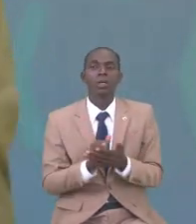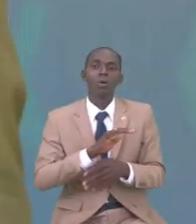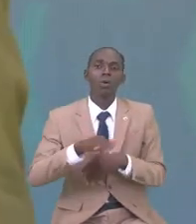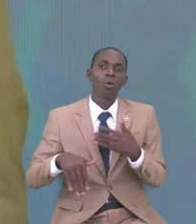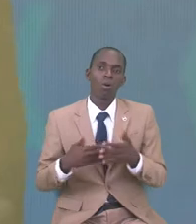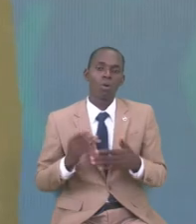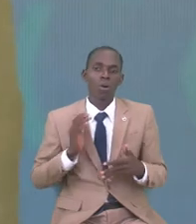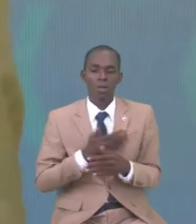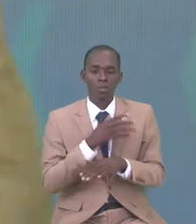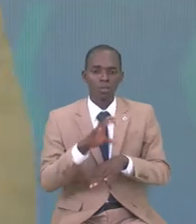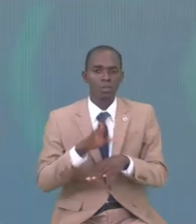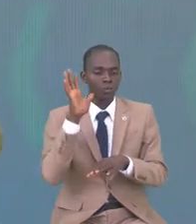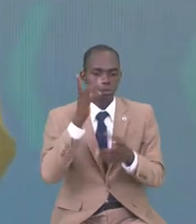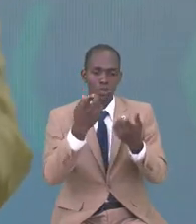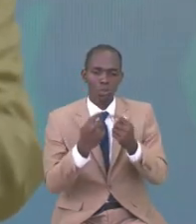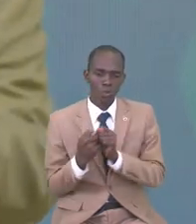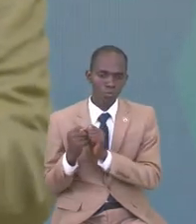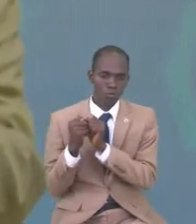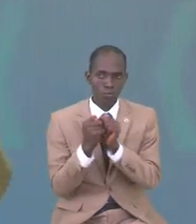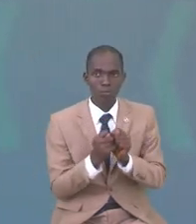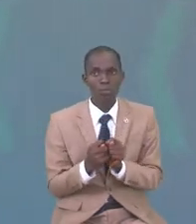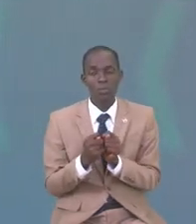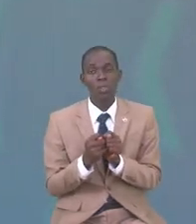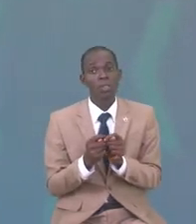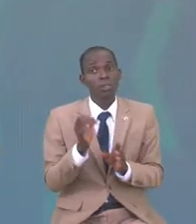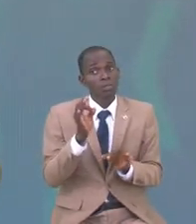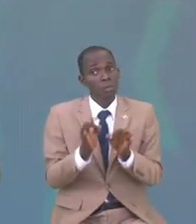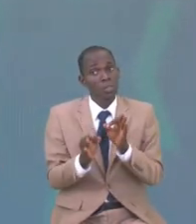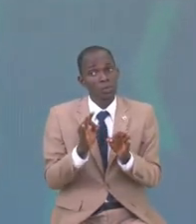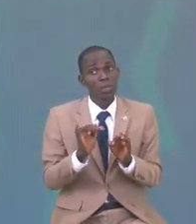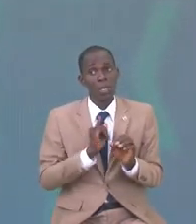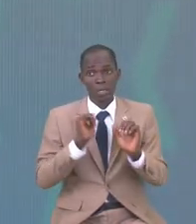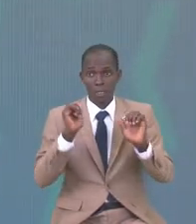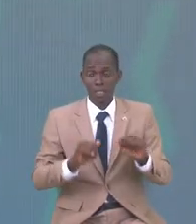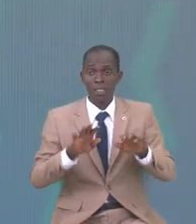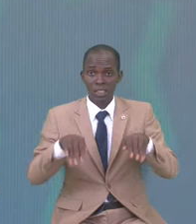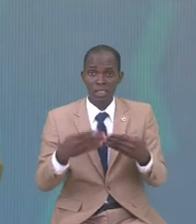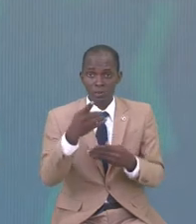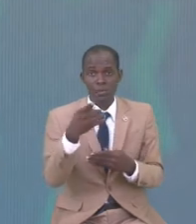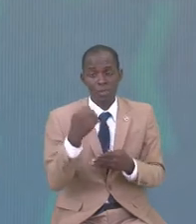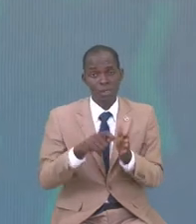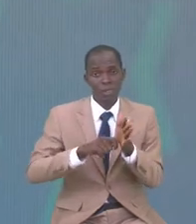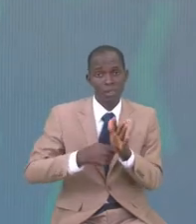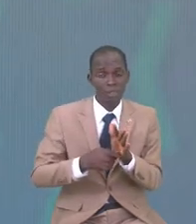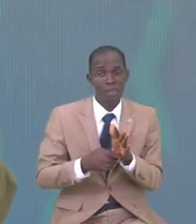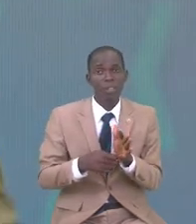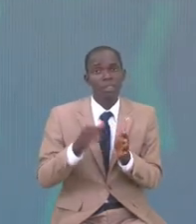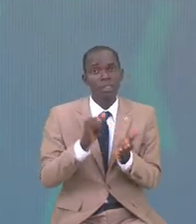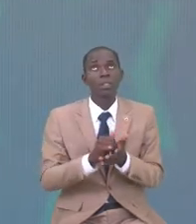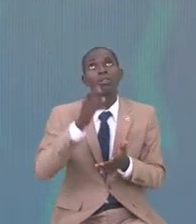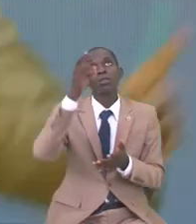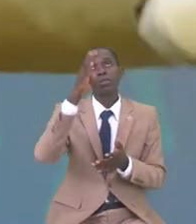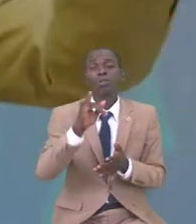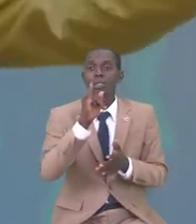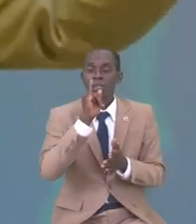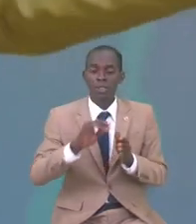get together. And if I can give you the key that God is revealing to